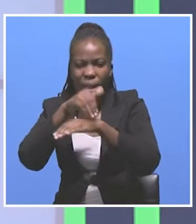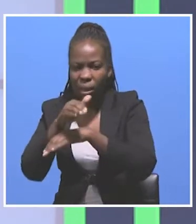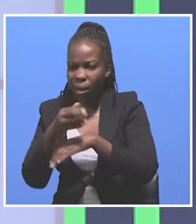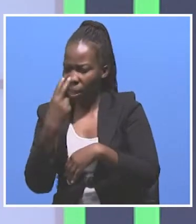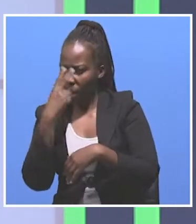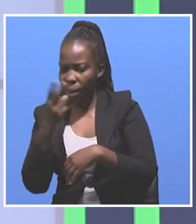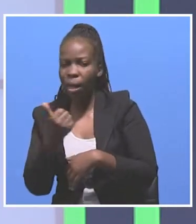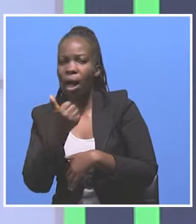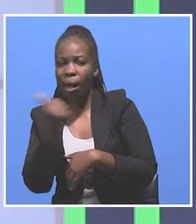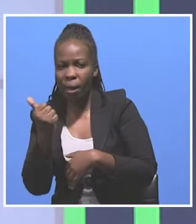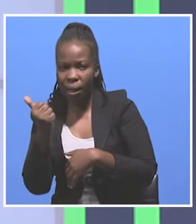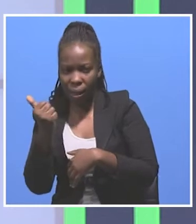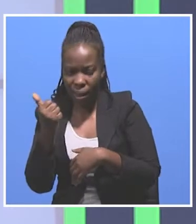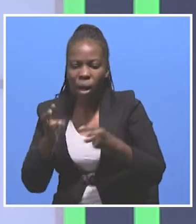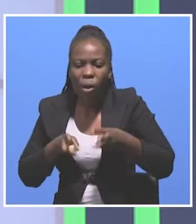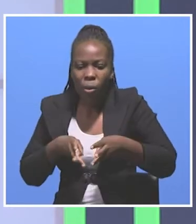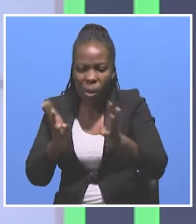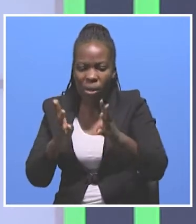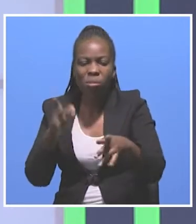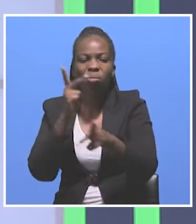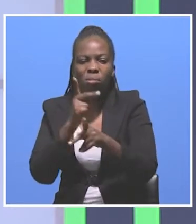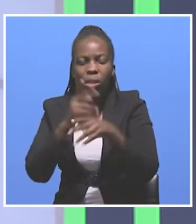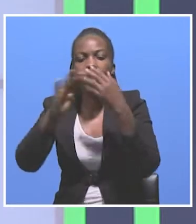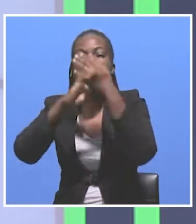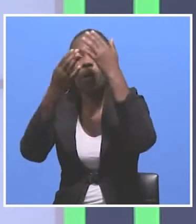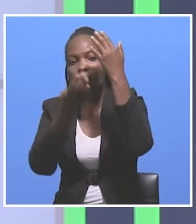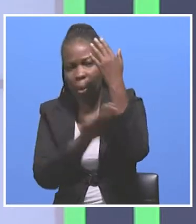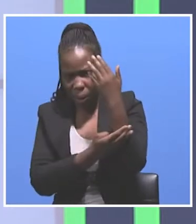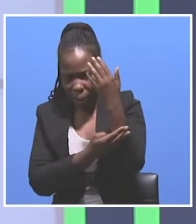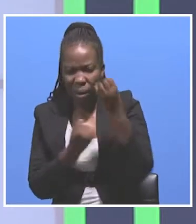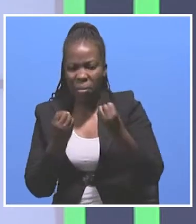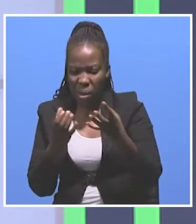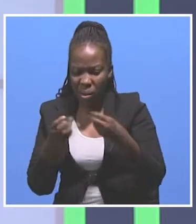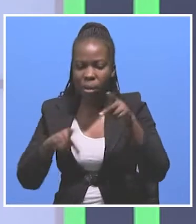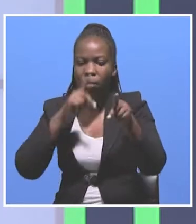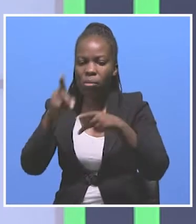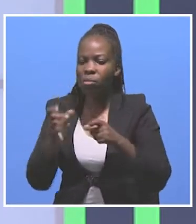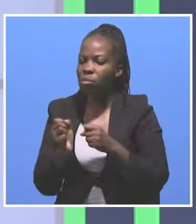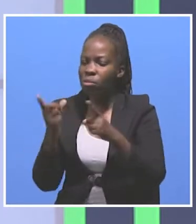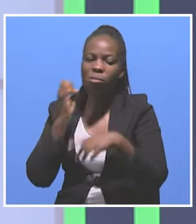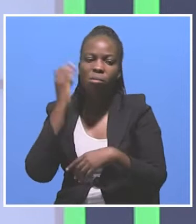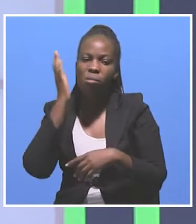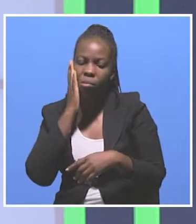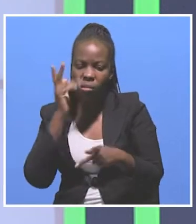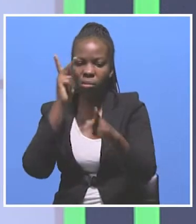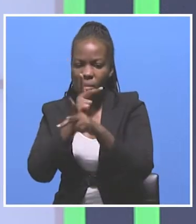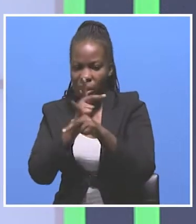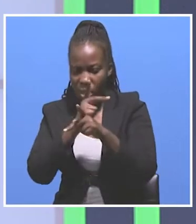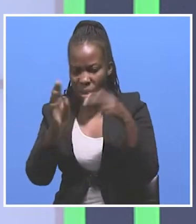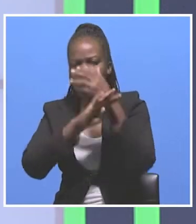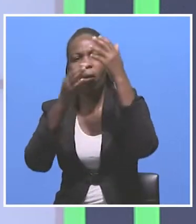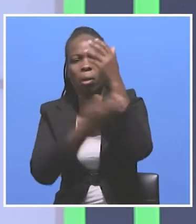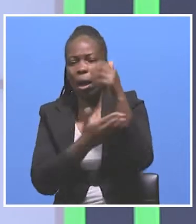can facilitate even keeping of the pregnancy. And so many other people have gone home to keep the pregnancies.